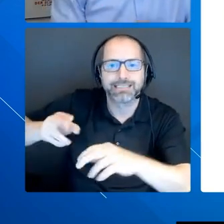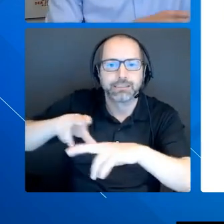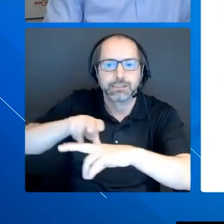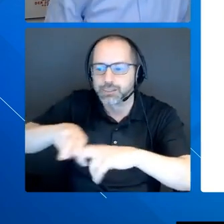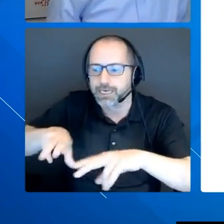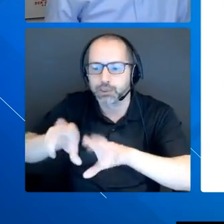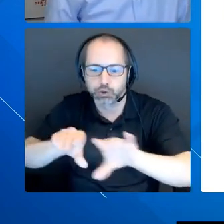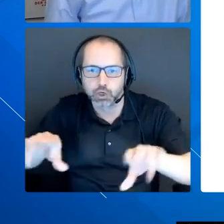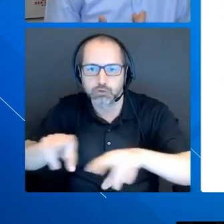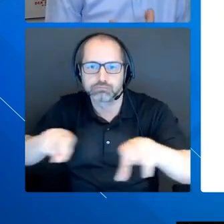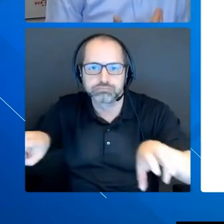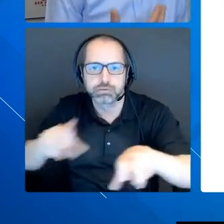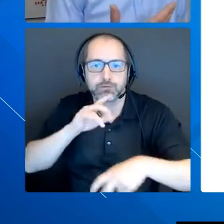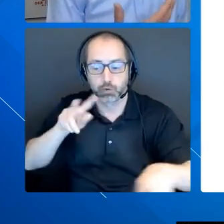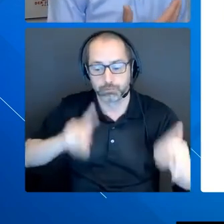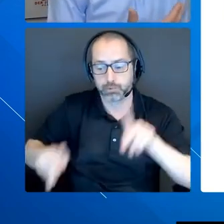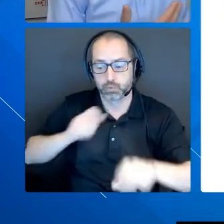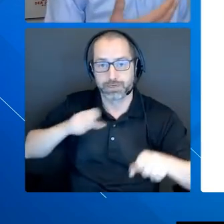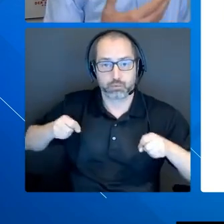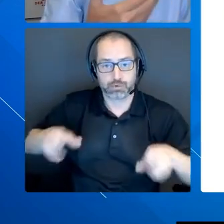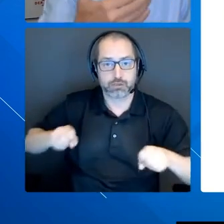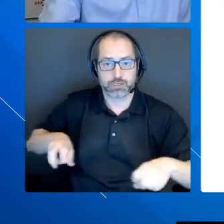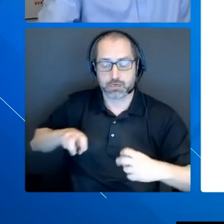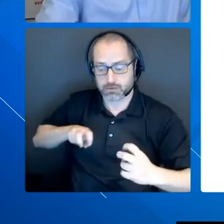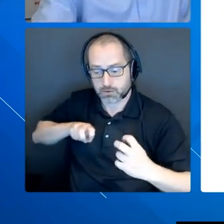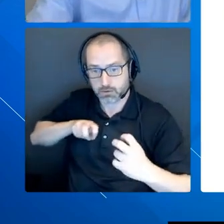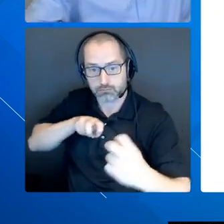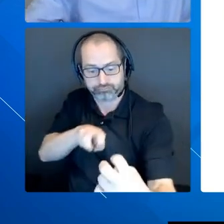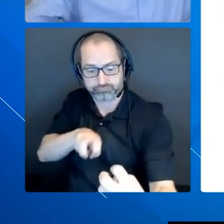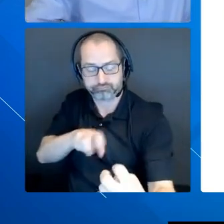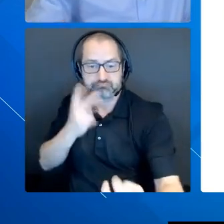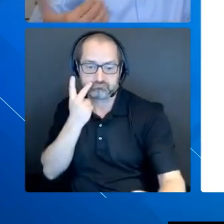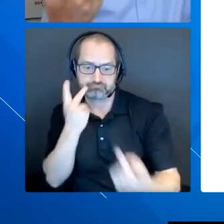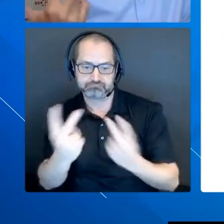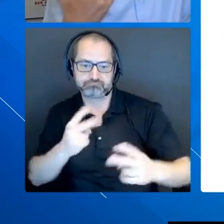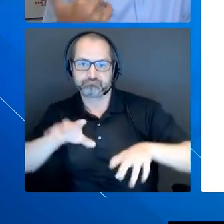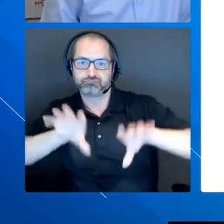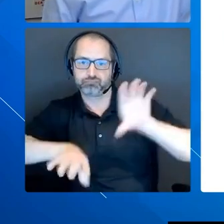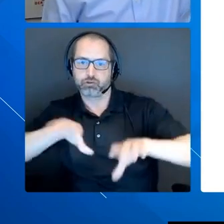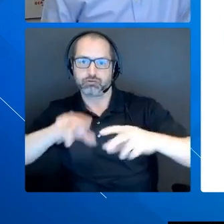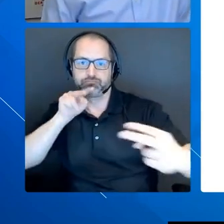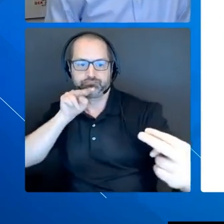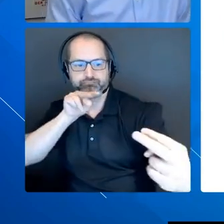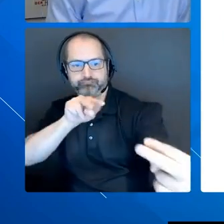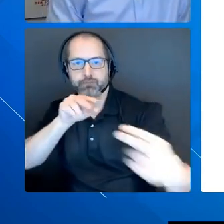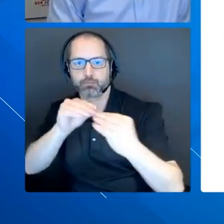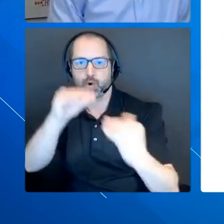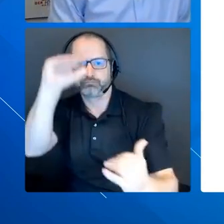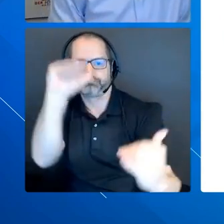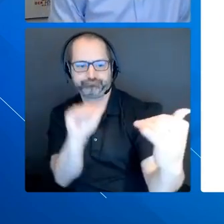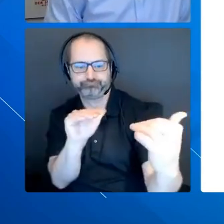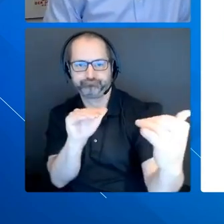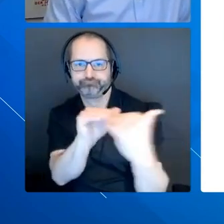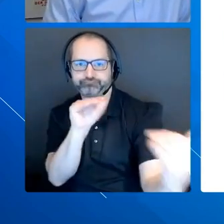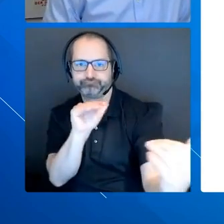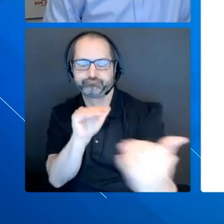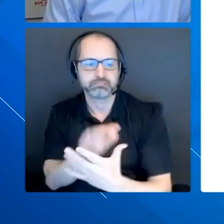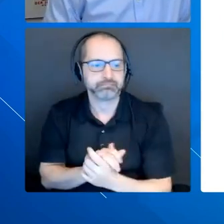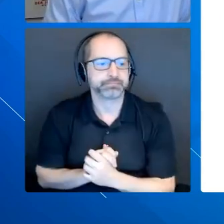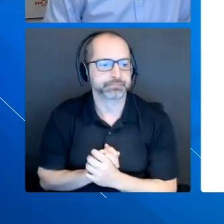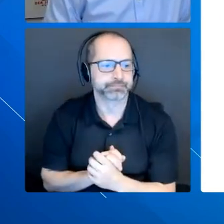so attendees in wheelchairs can the people that they're talking to can sit down, so they're on more eye level.